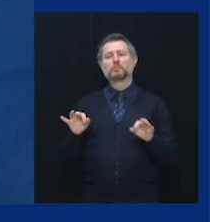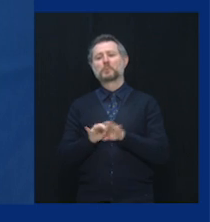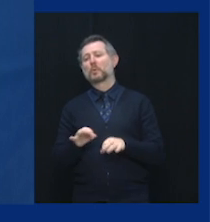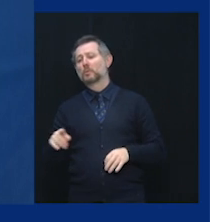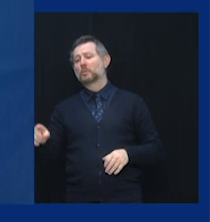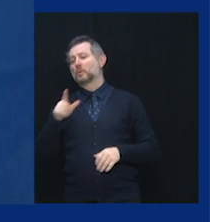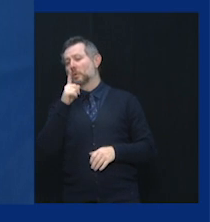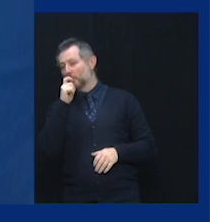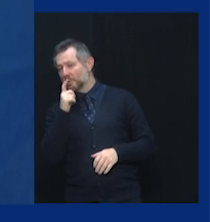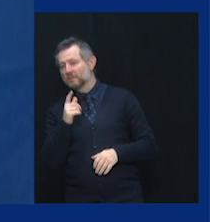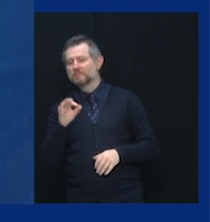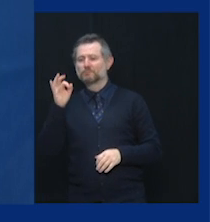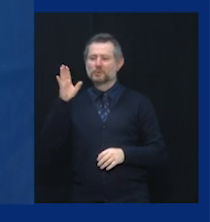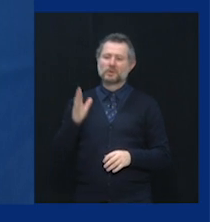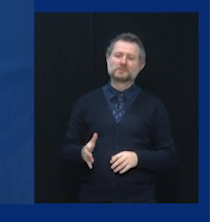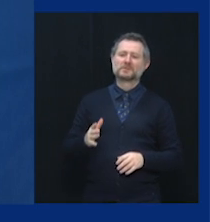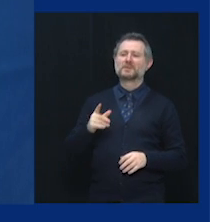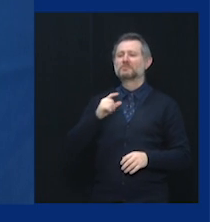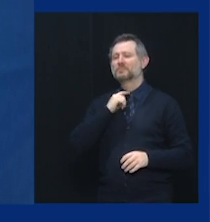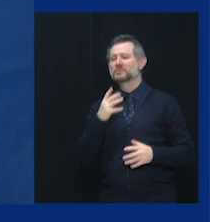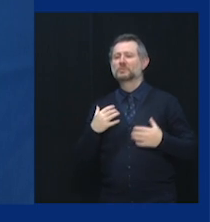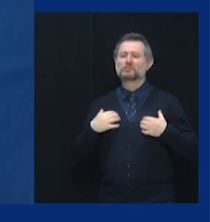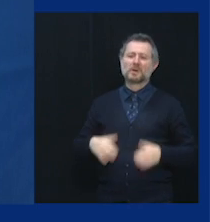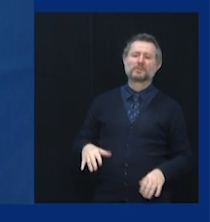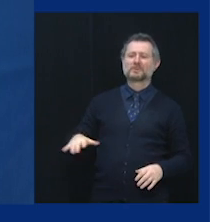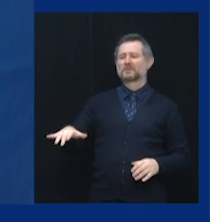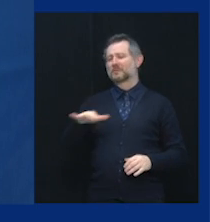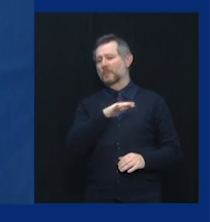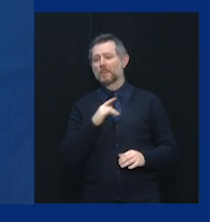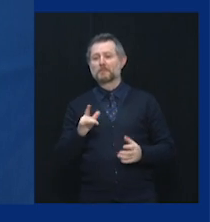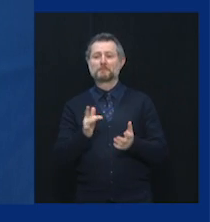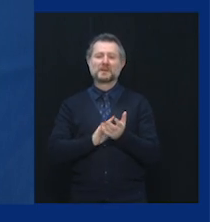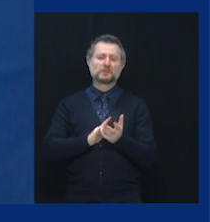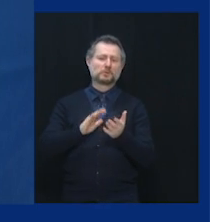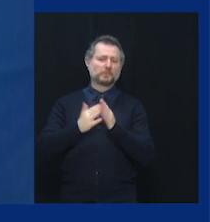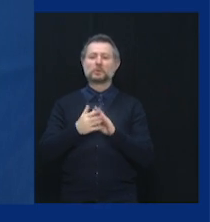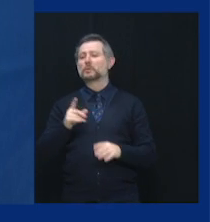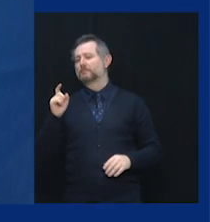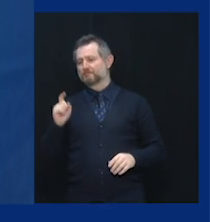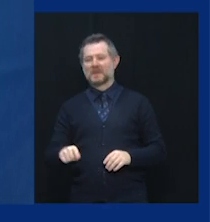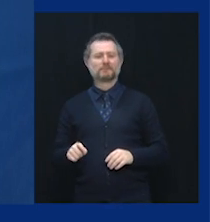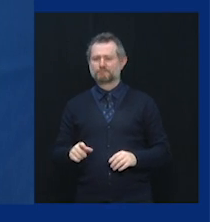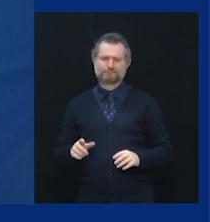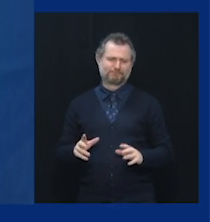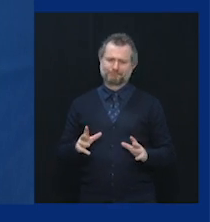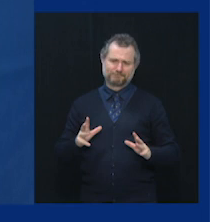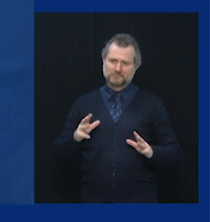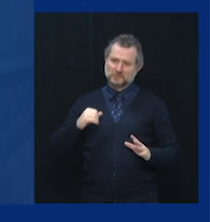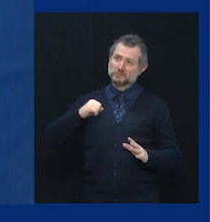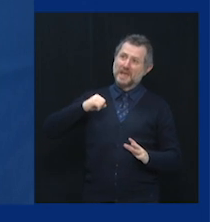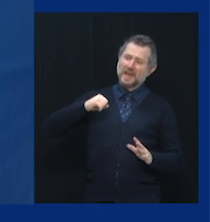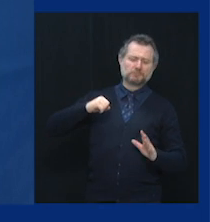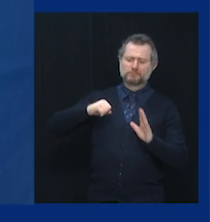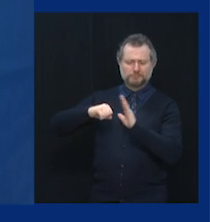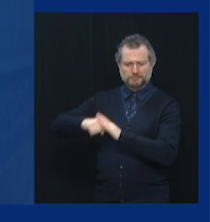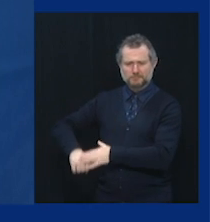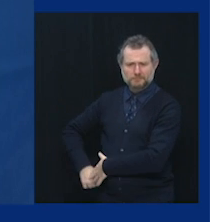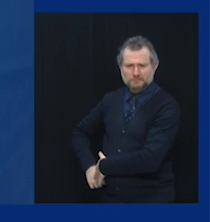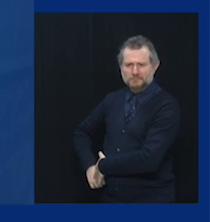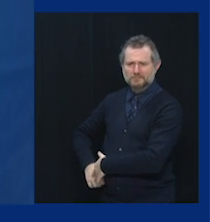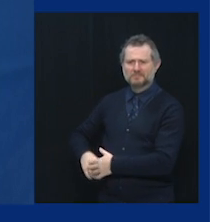community. We have to get past this skepticism problem, and we have to do it quickly.